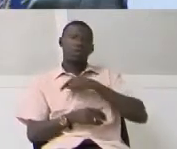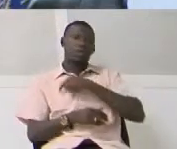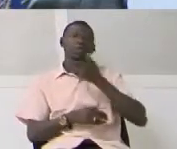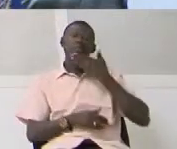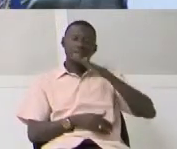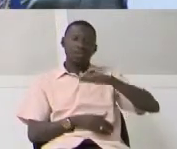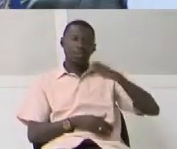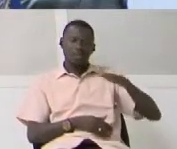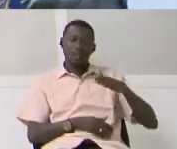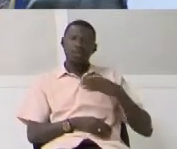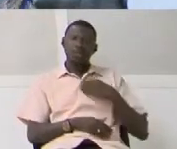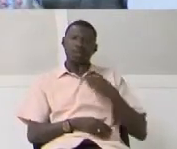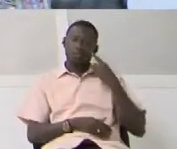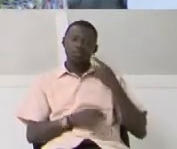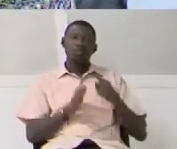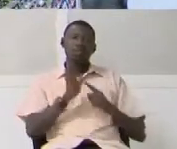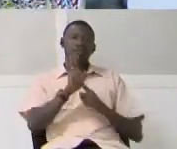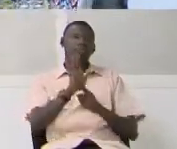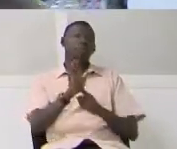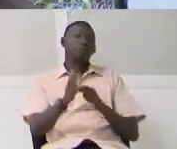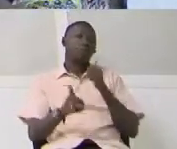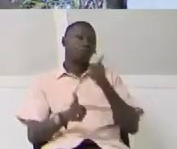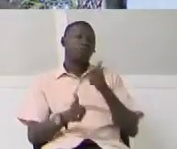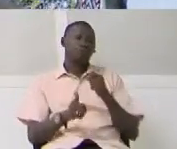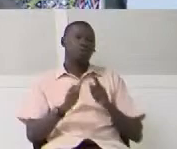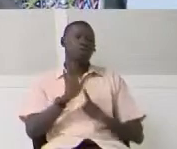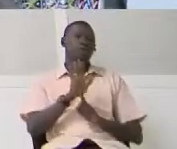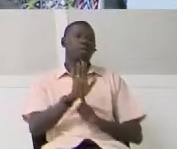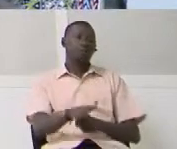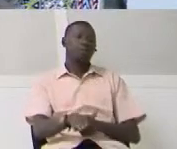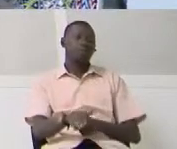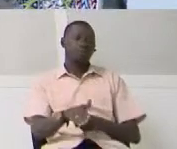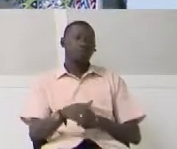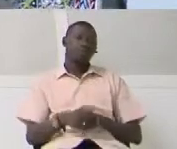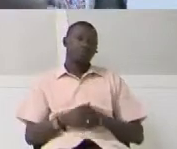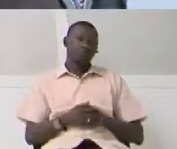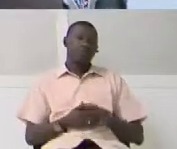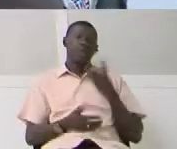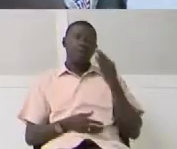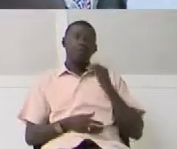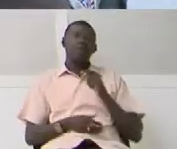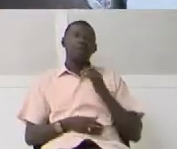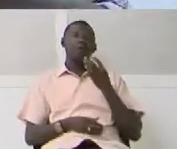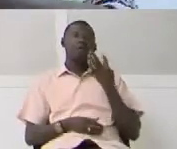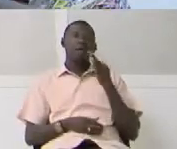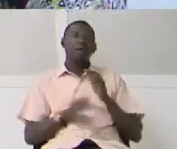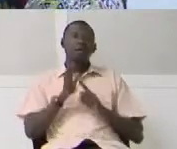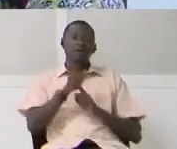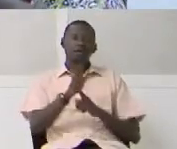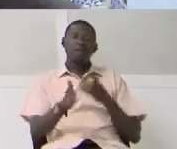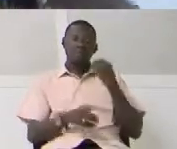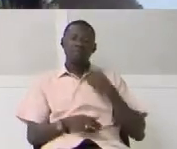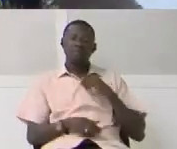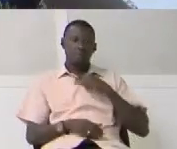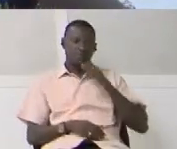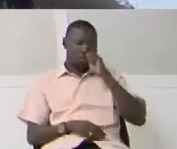children. Man, Chuma day on day. If I should die today, they are not Muhammad, the Munako of the